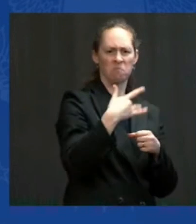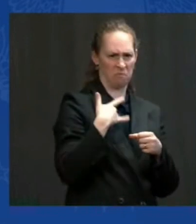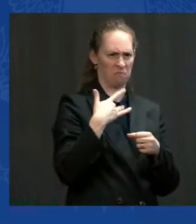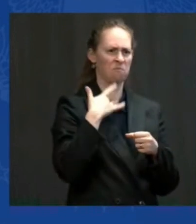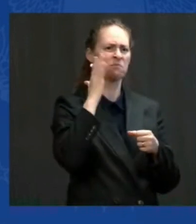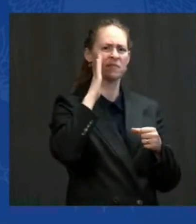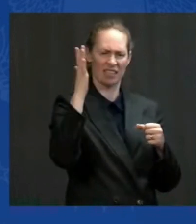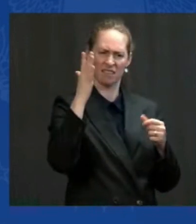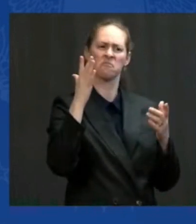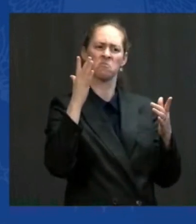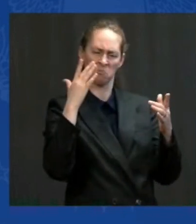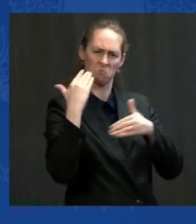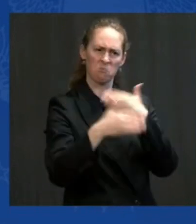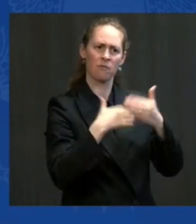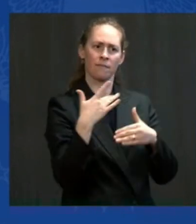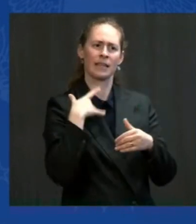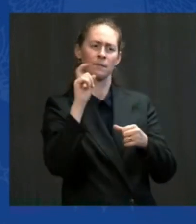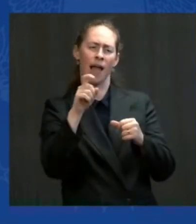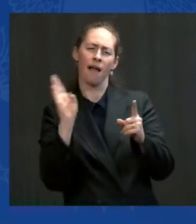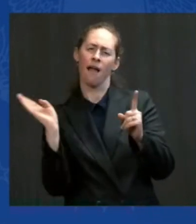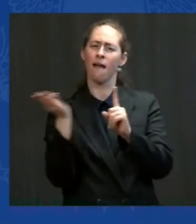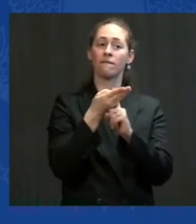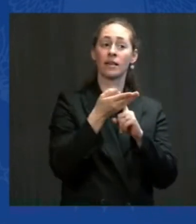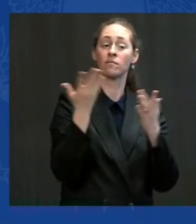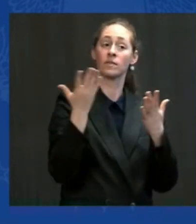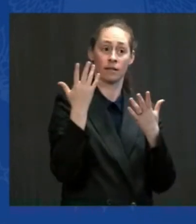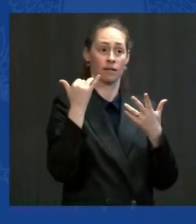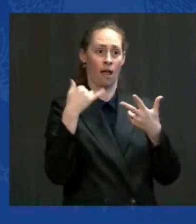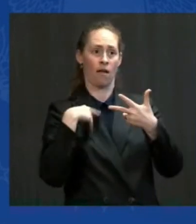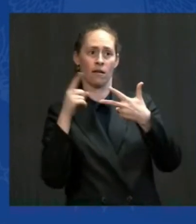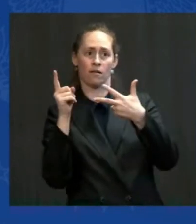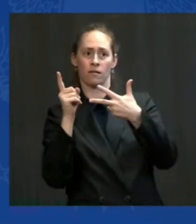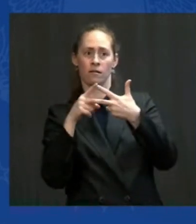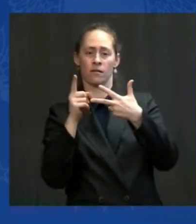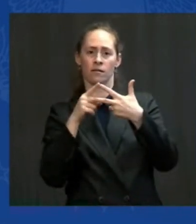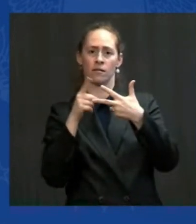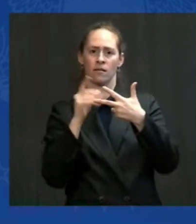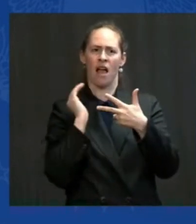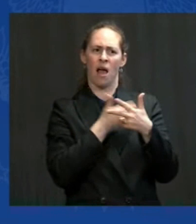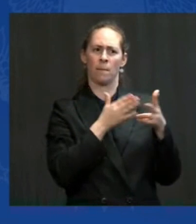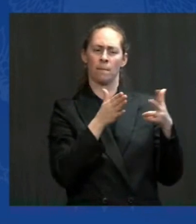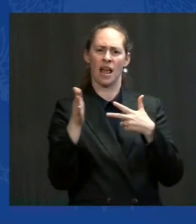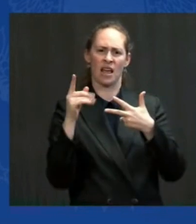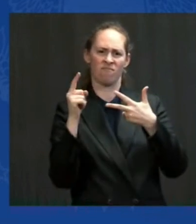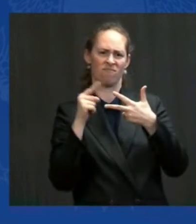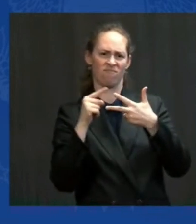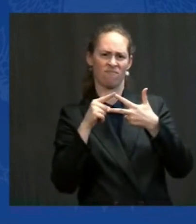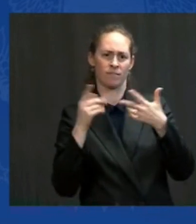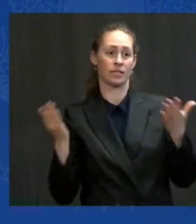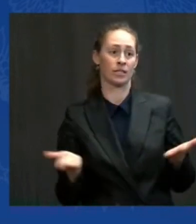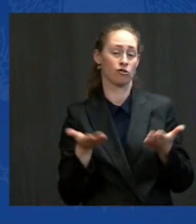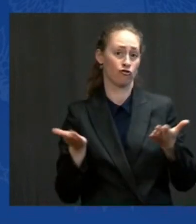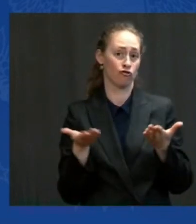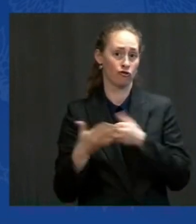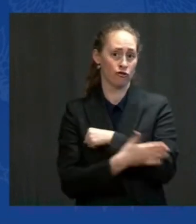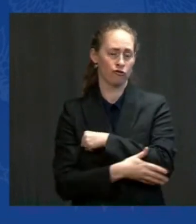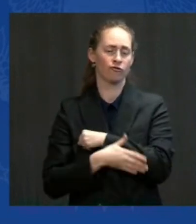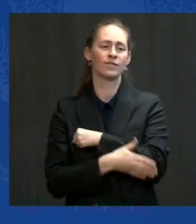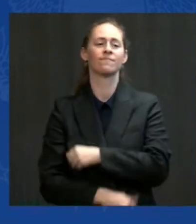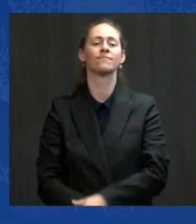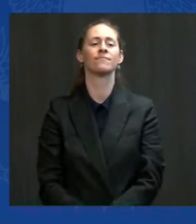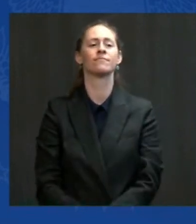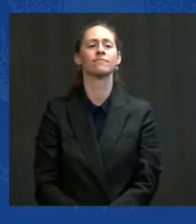for the second critical part of my domestic agenda. It's a combination of parts of my American Jobs Plan that were